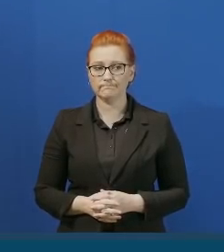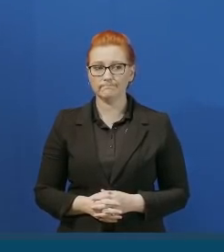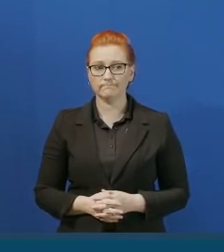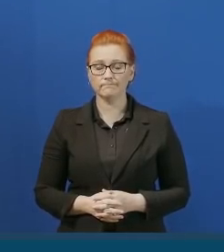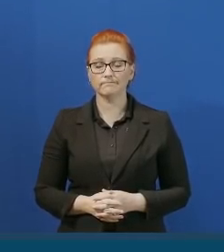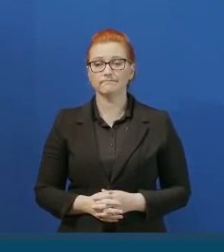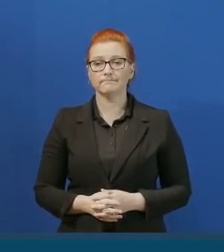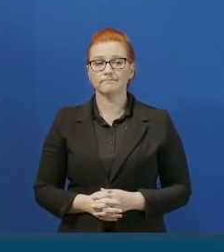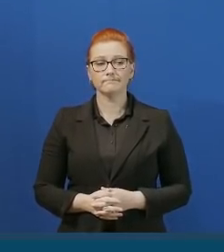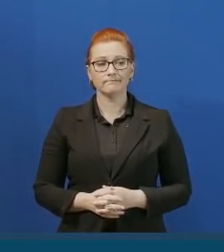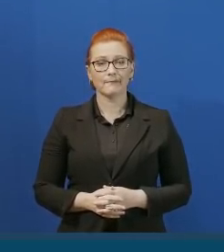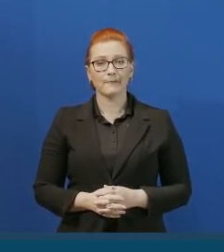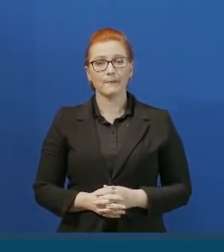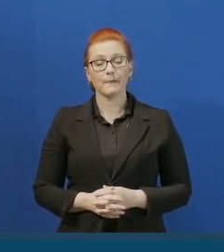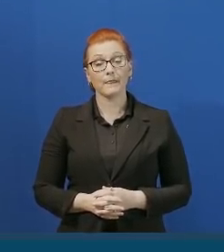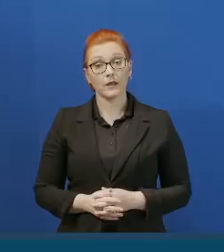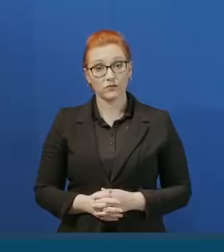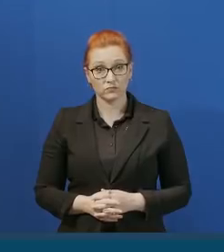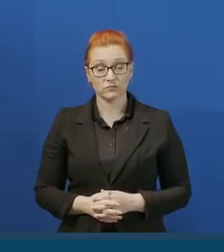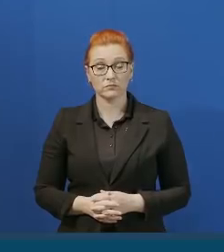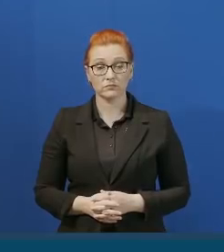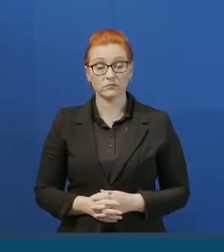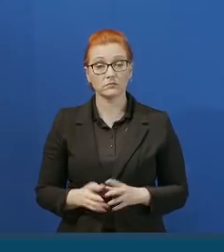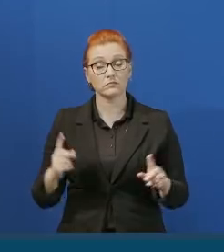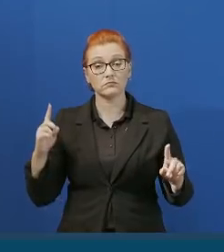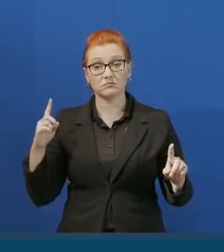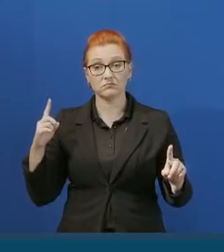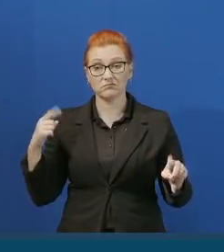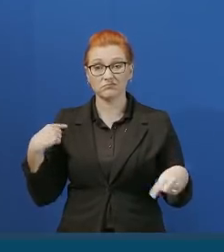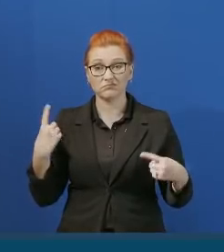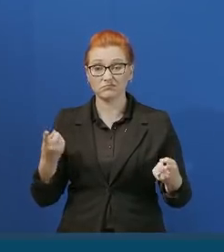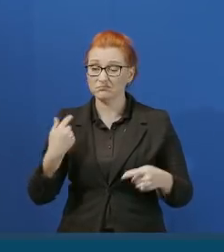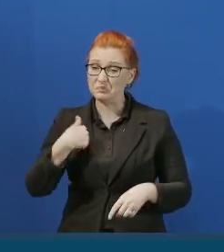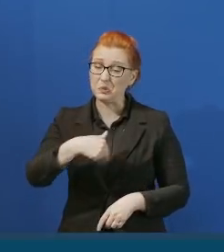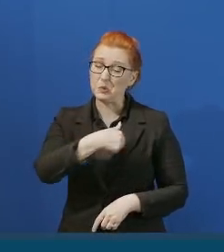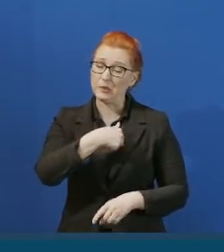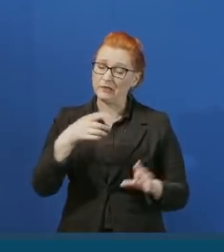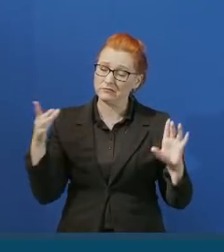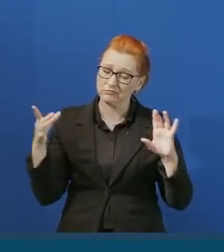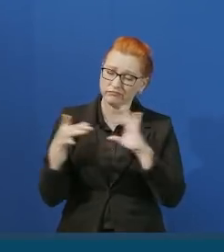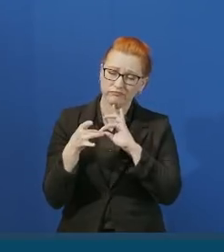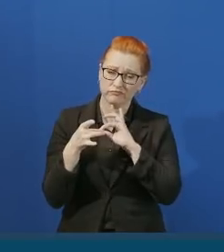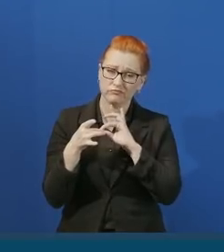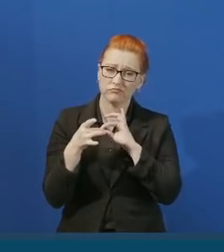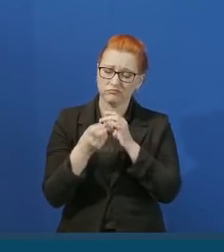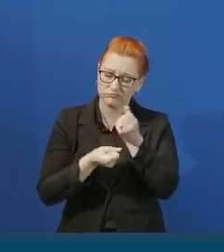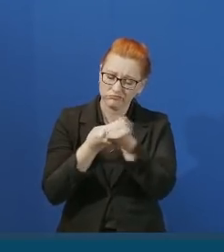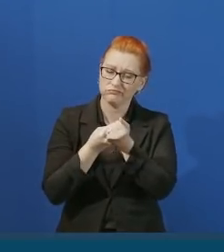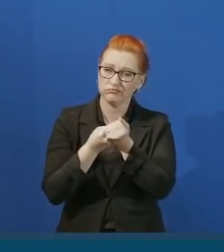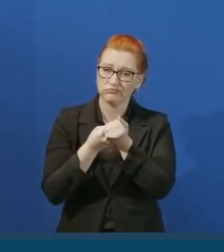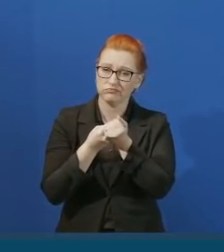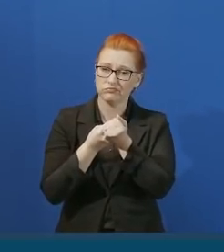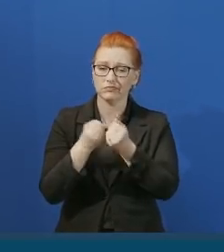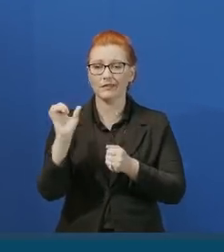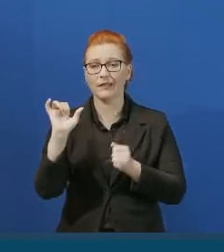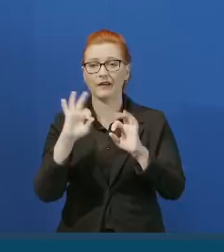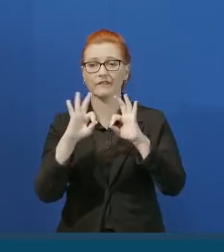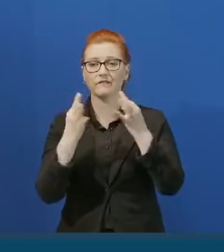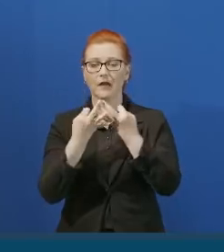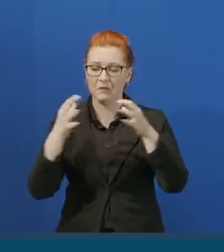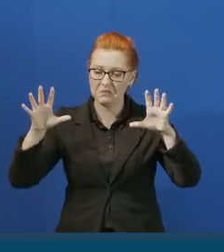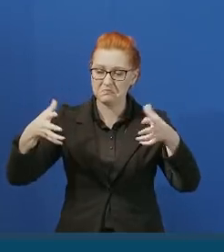Now, we have been behaving as a family in this state. What families do is